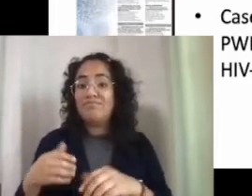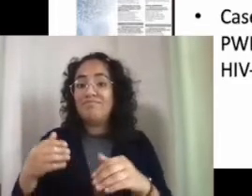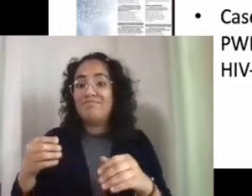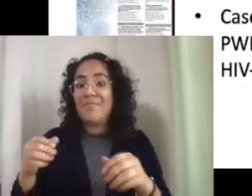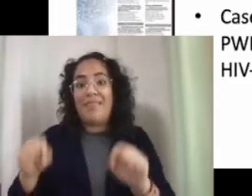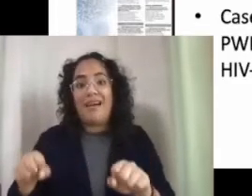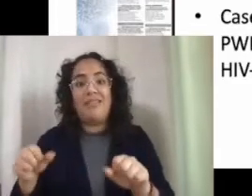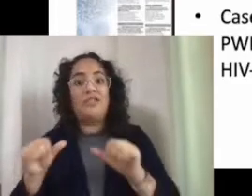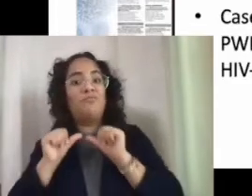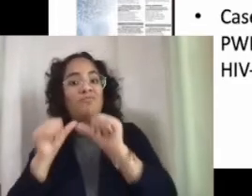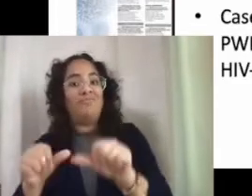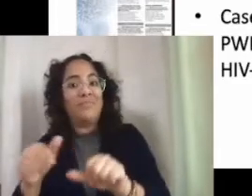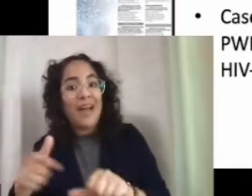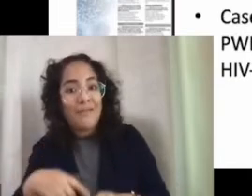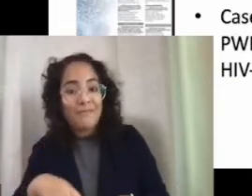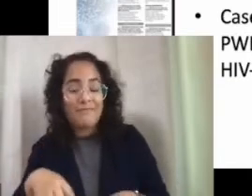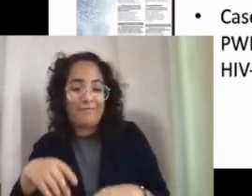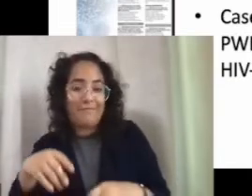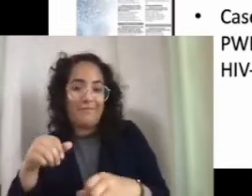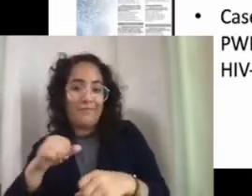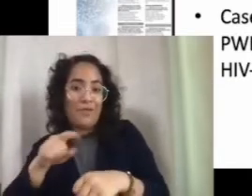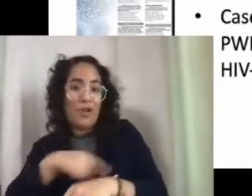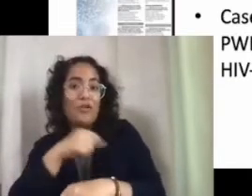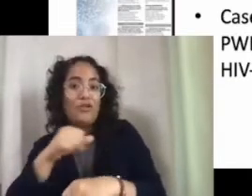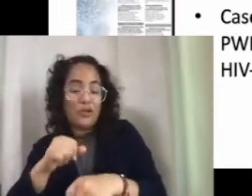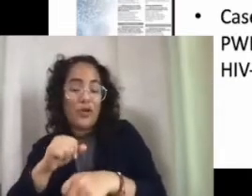to people who were HIV negative.